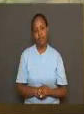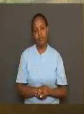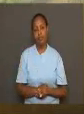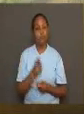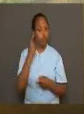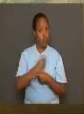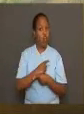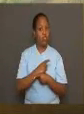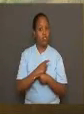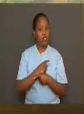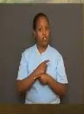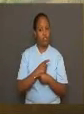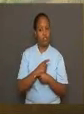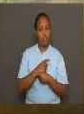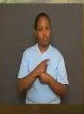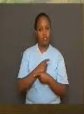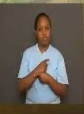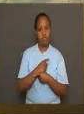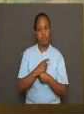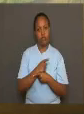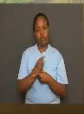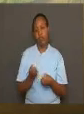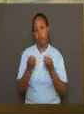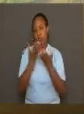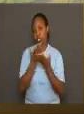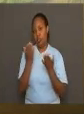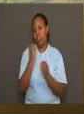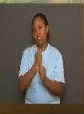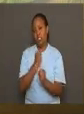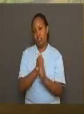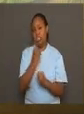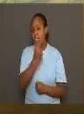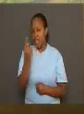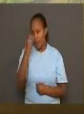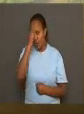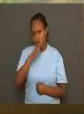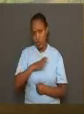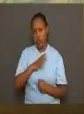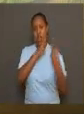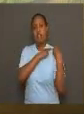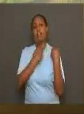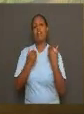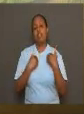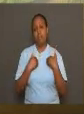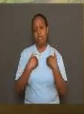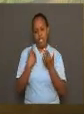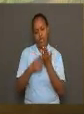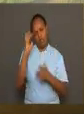Of course, more needs to be done. Everyone is responsible for fighting this